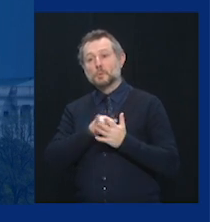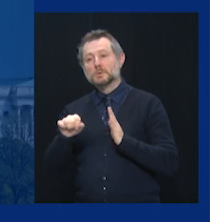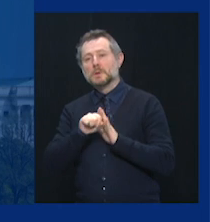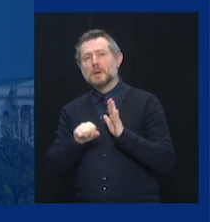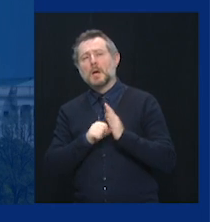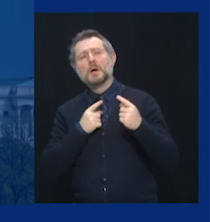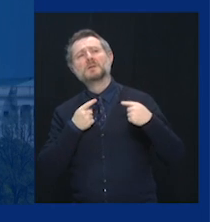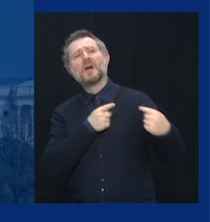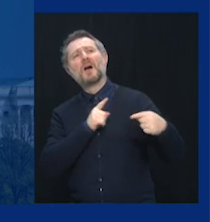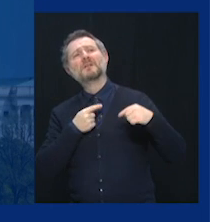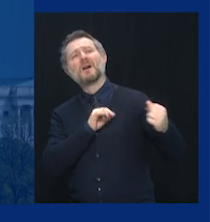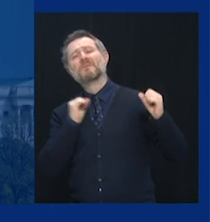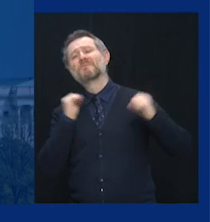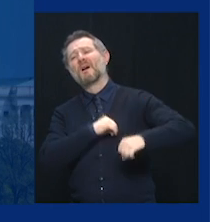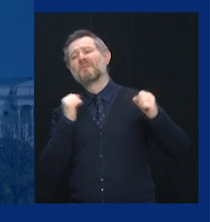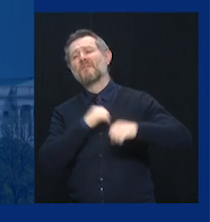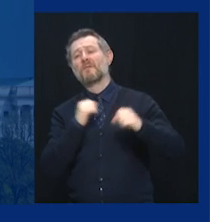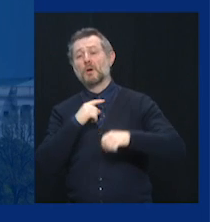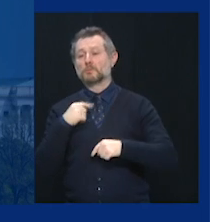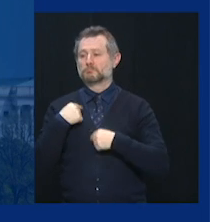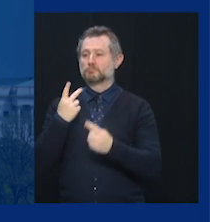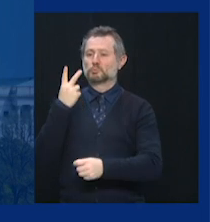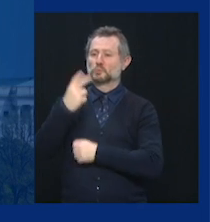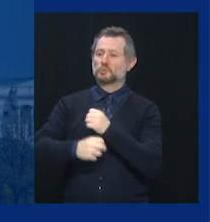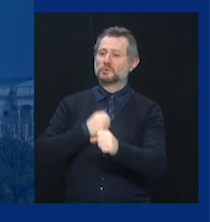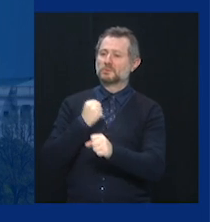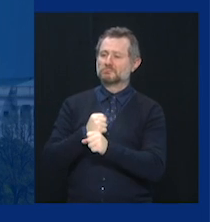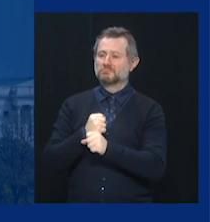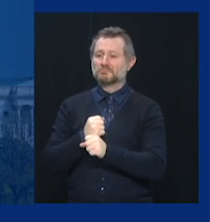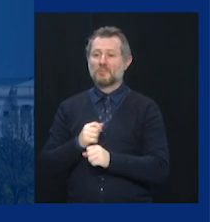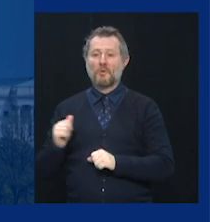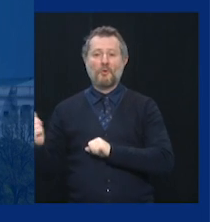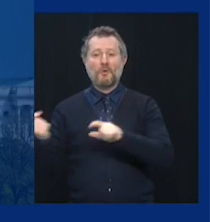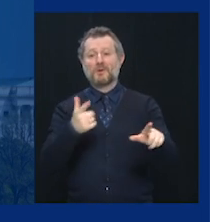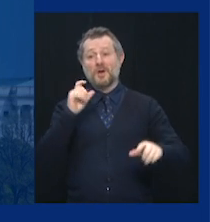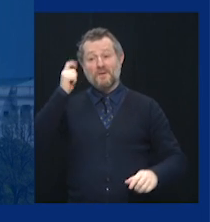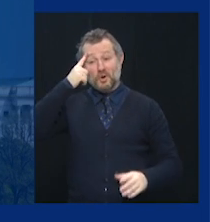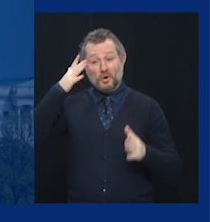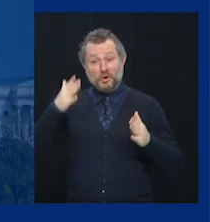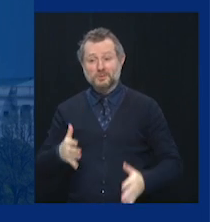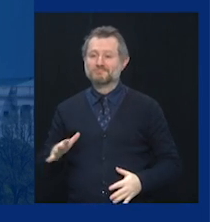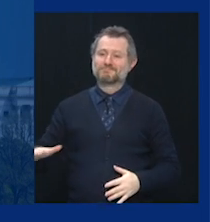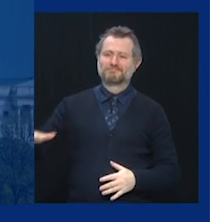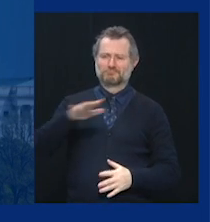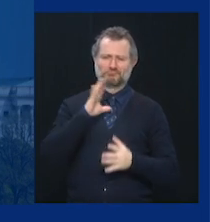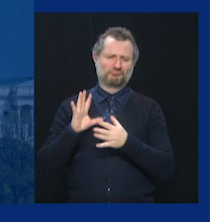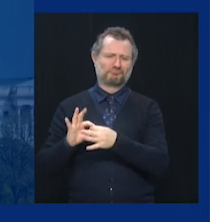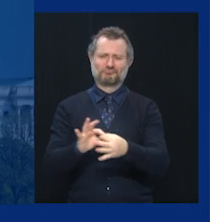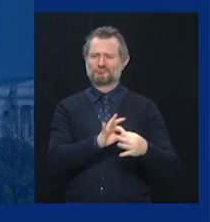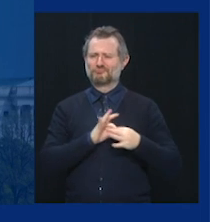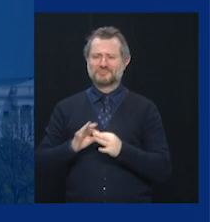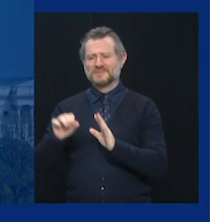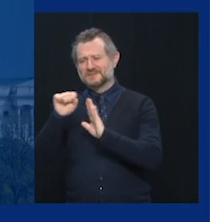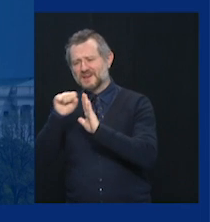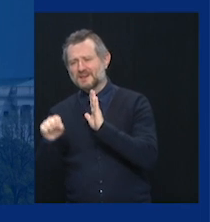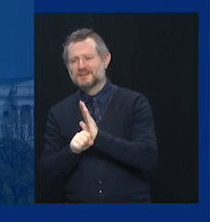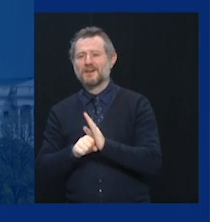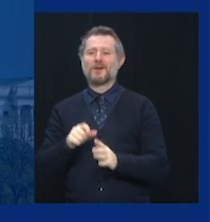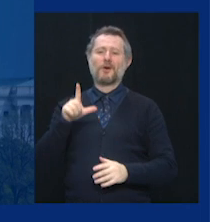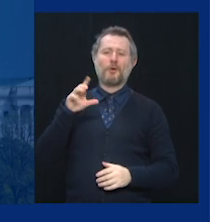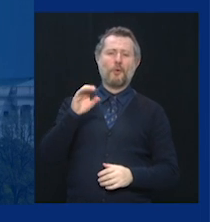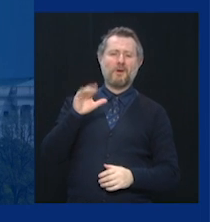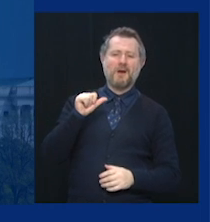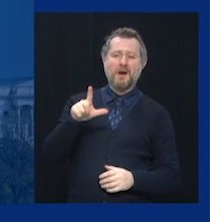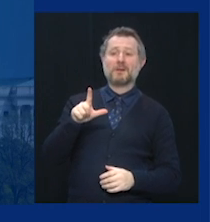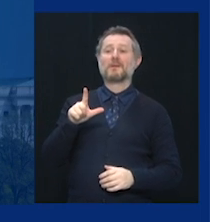2 years. All the governors were united. State and local aid is just what it sounds like. It is aid to the